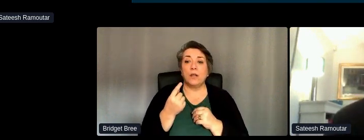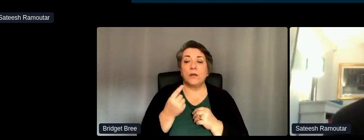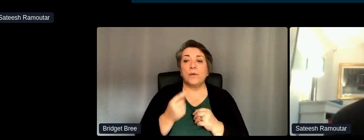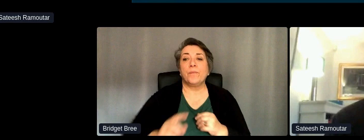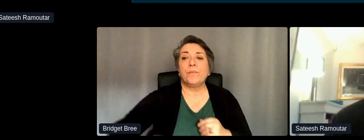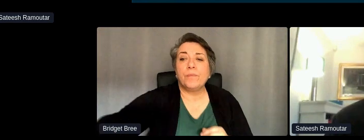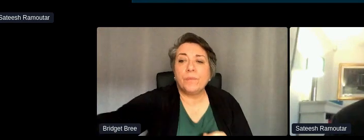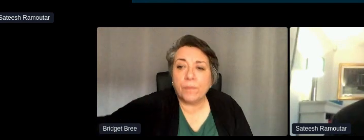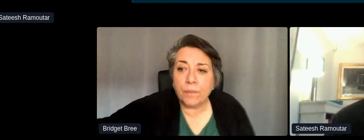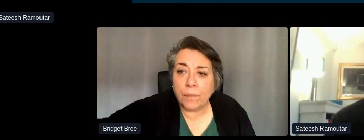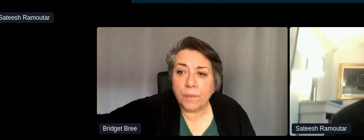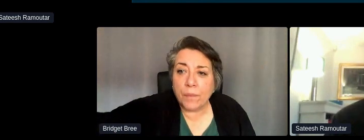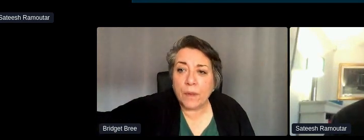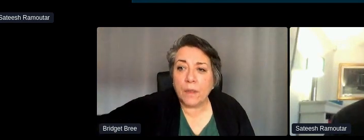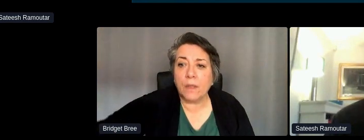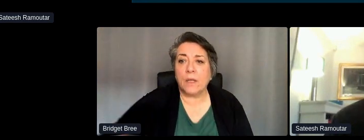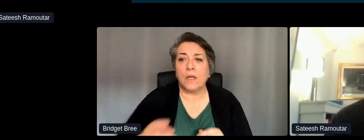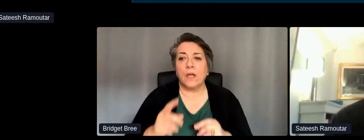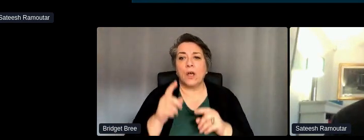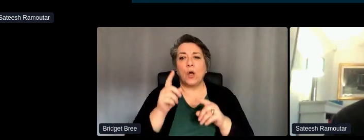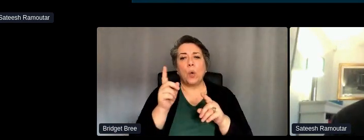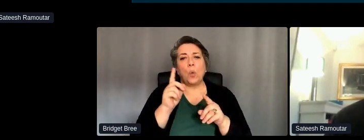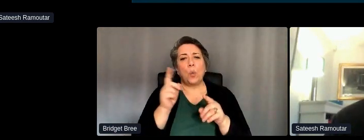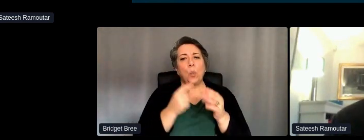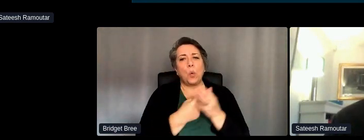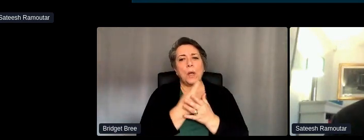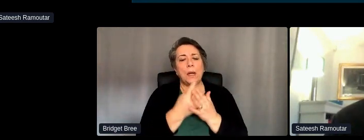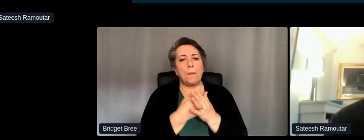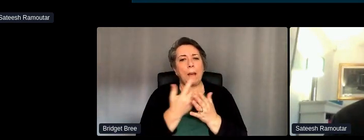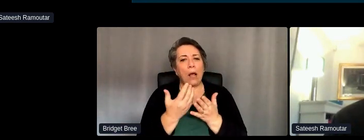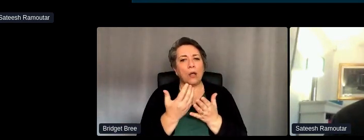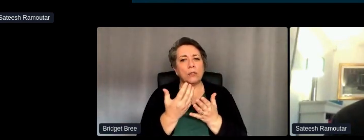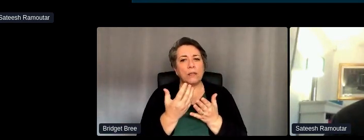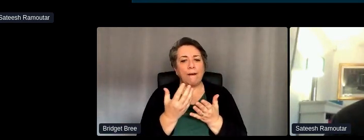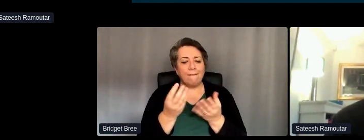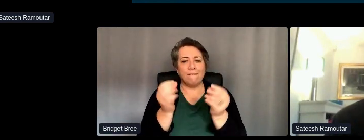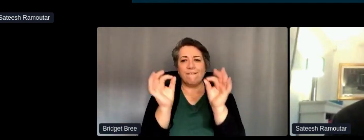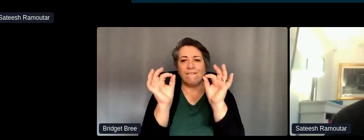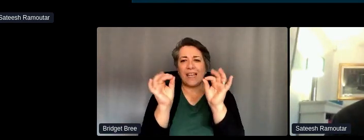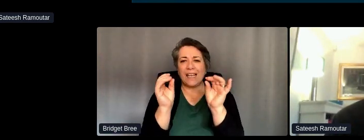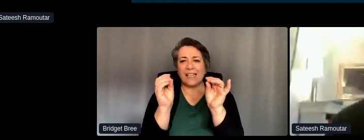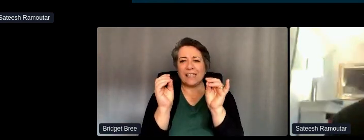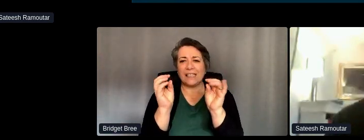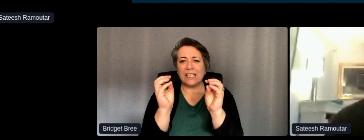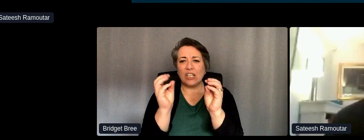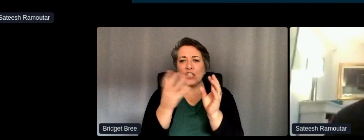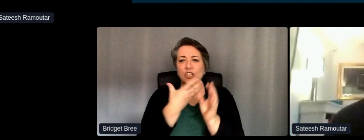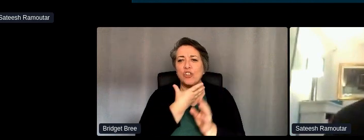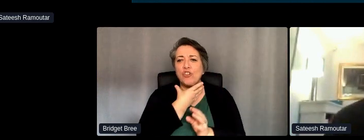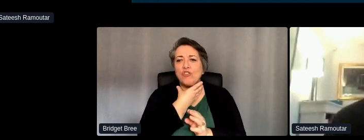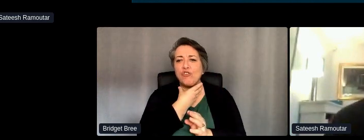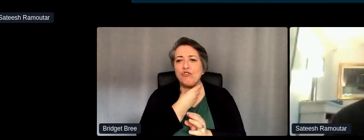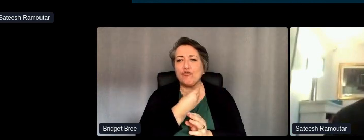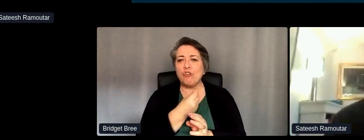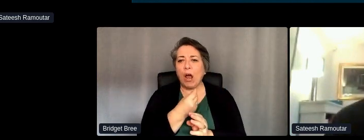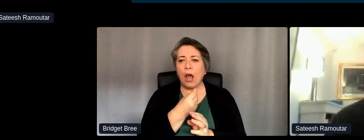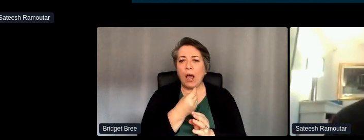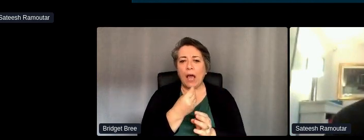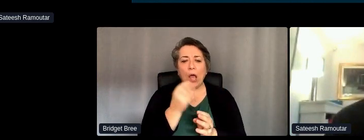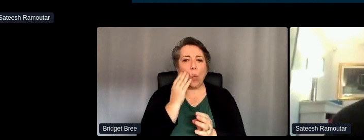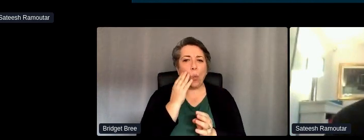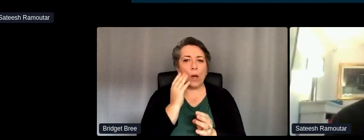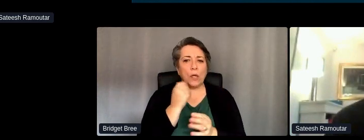people's fingertips as they get older make laptops more accessible than tablets or phones with touch